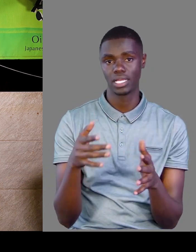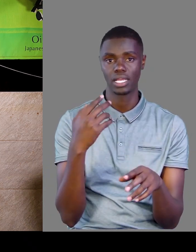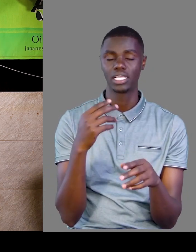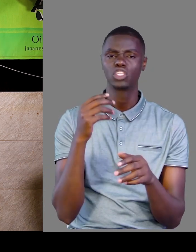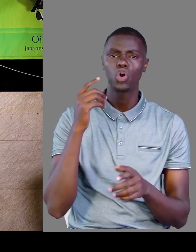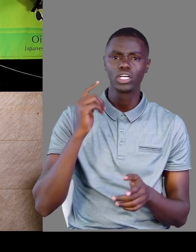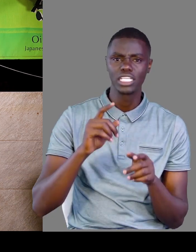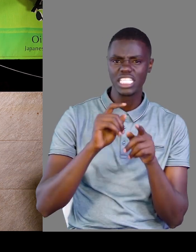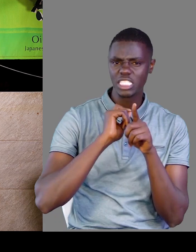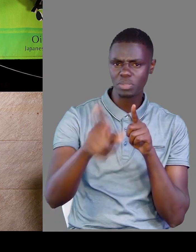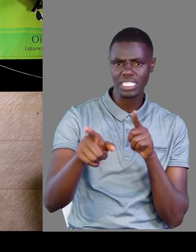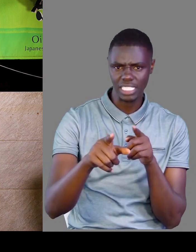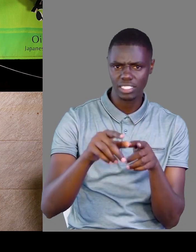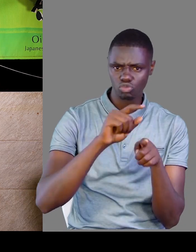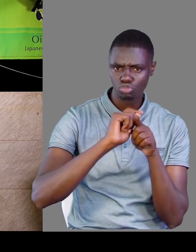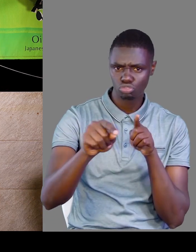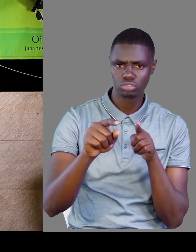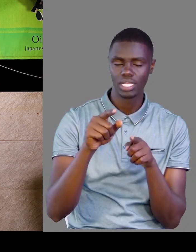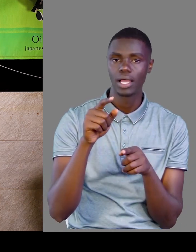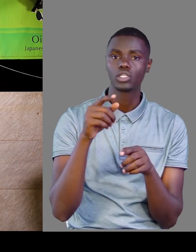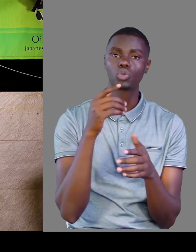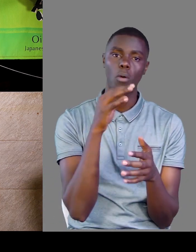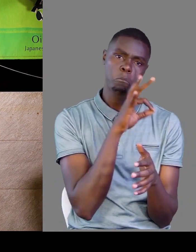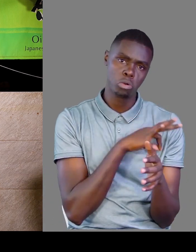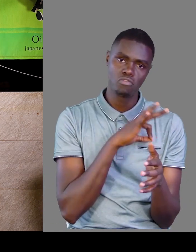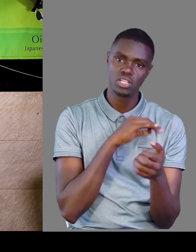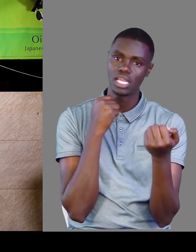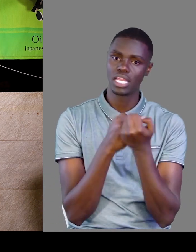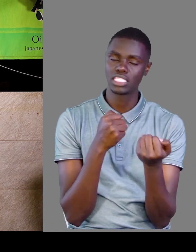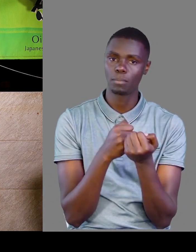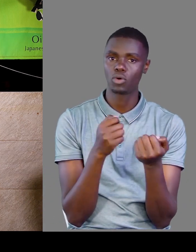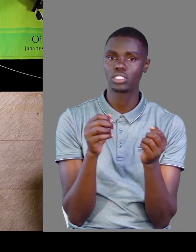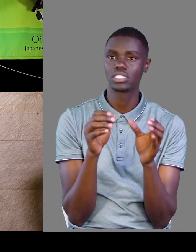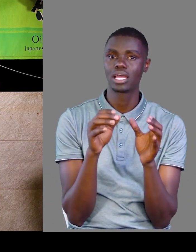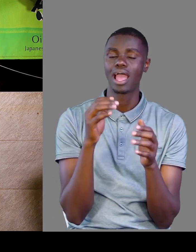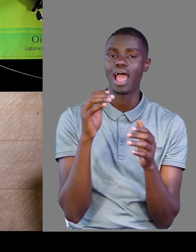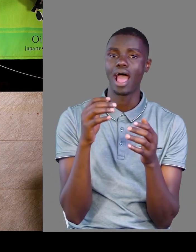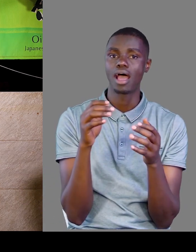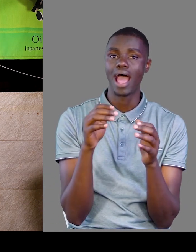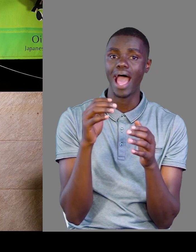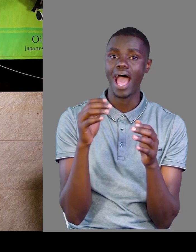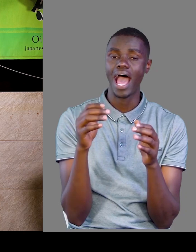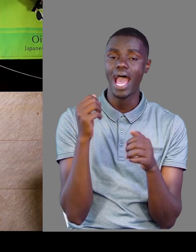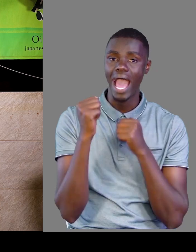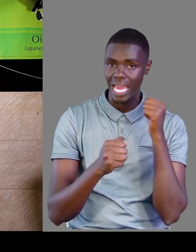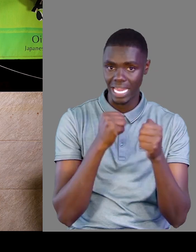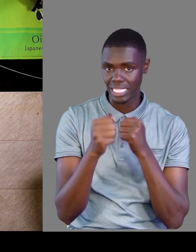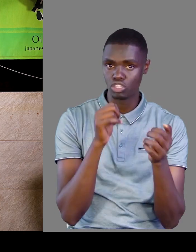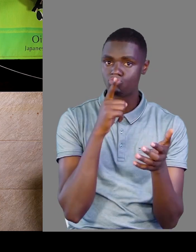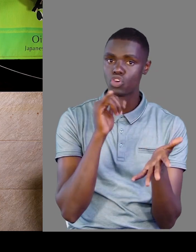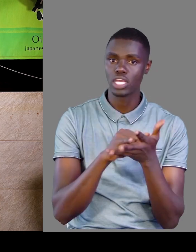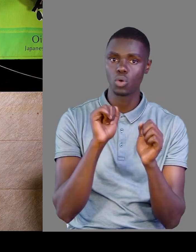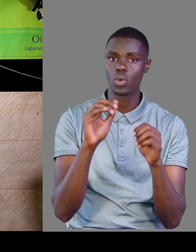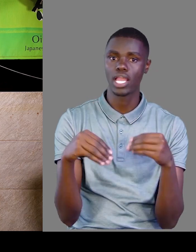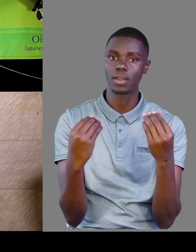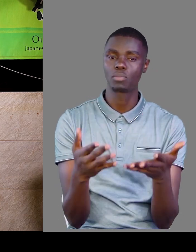Sprint Achievers. So part of what we get goes to supporting upcoming athletes so that we can be able to